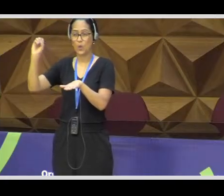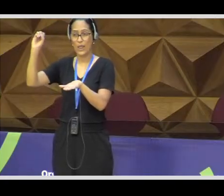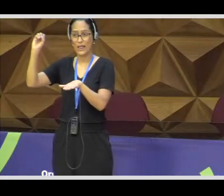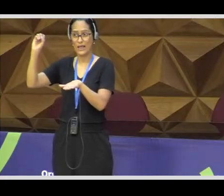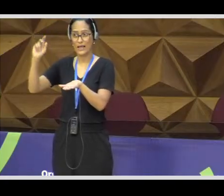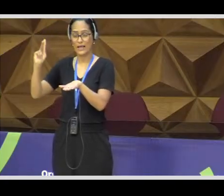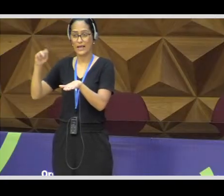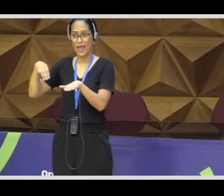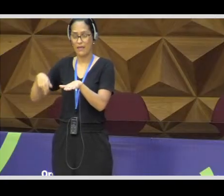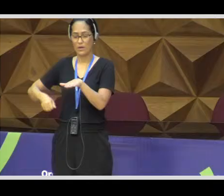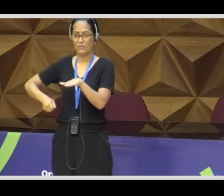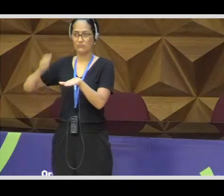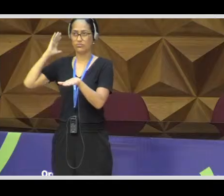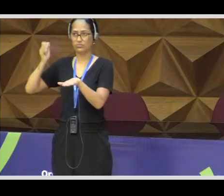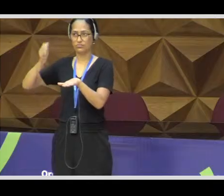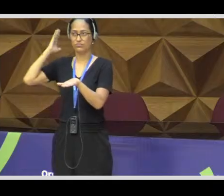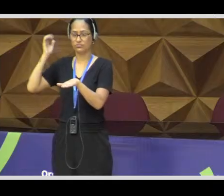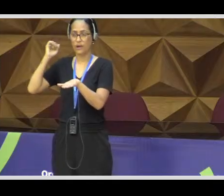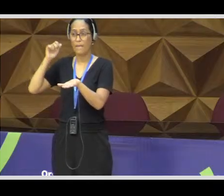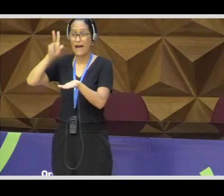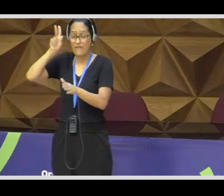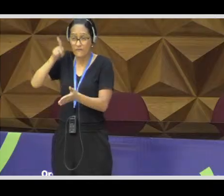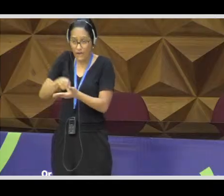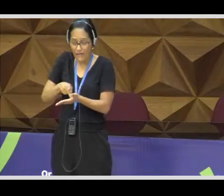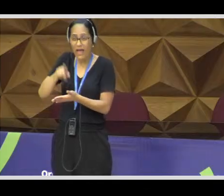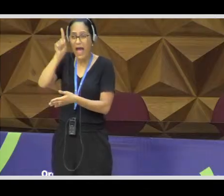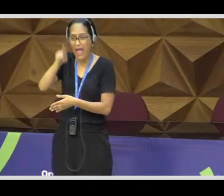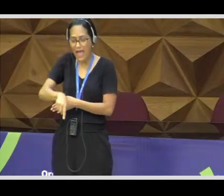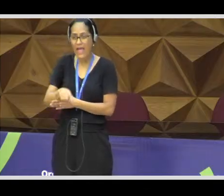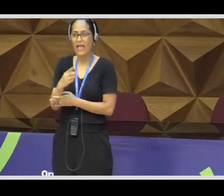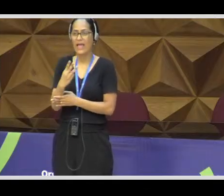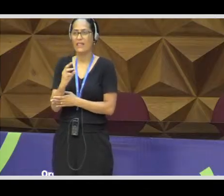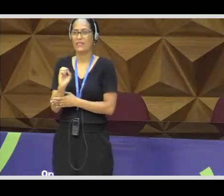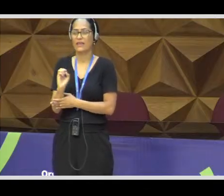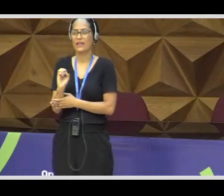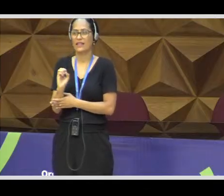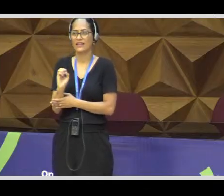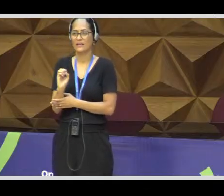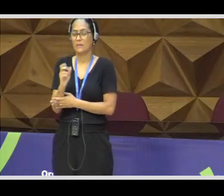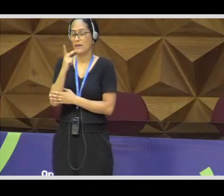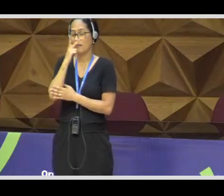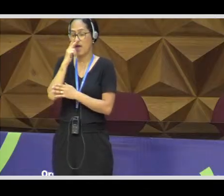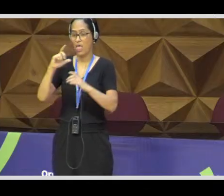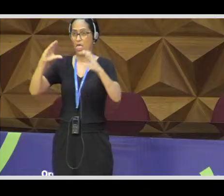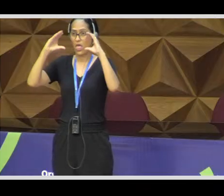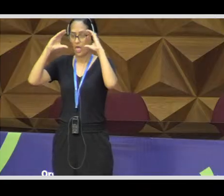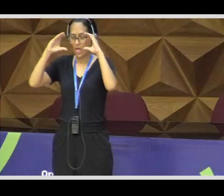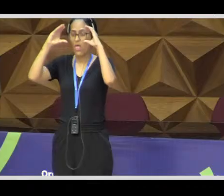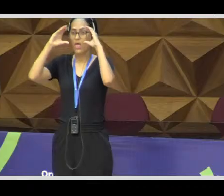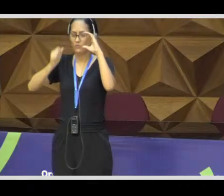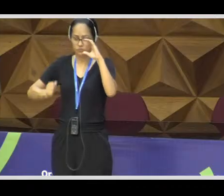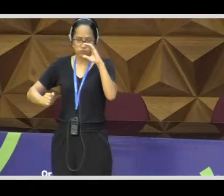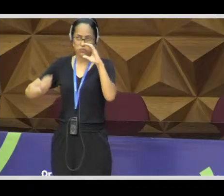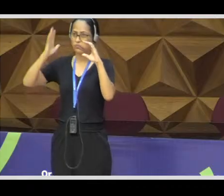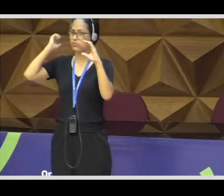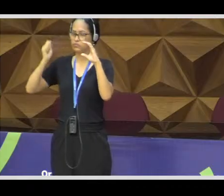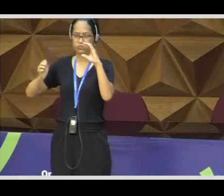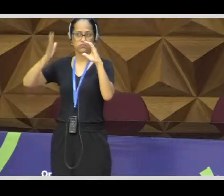but I'm experiencing 350 kilometers an hour speed through my headset. So the interesting thing with this one